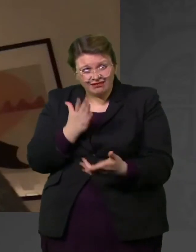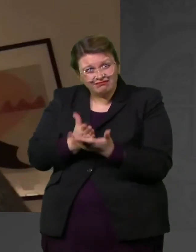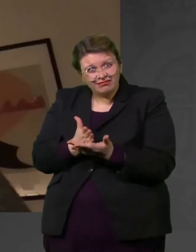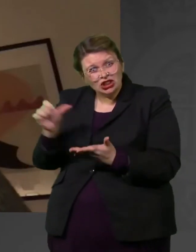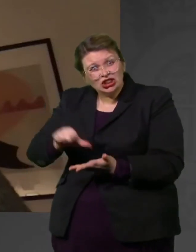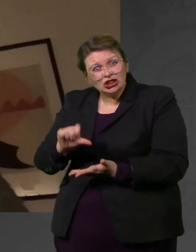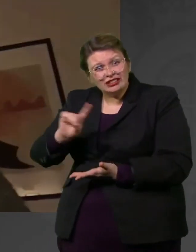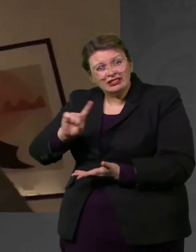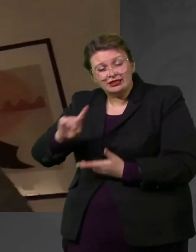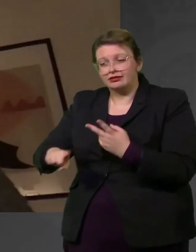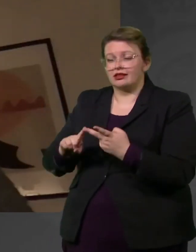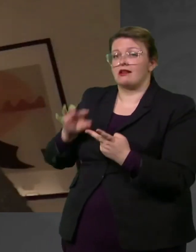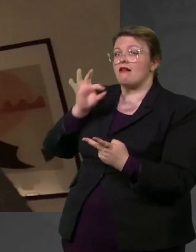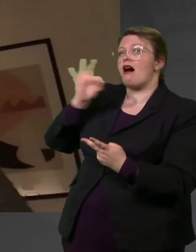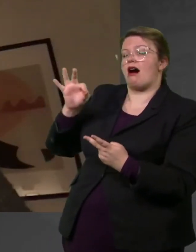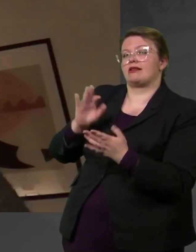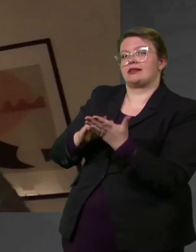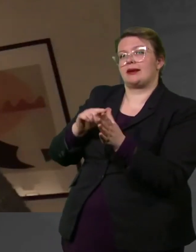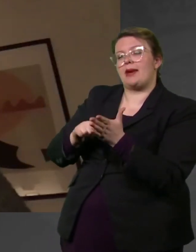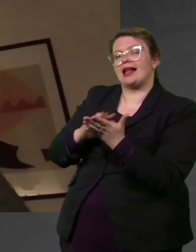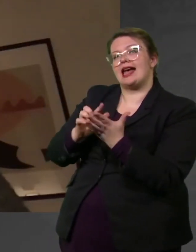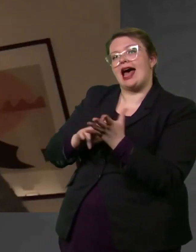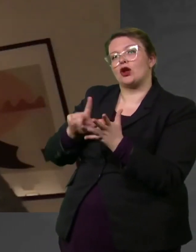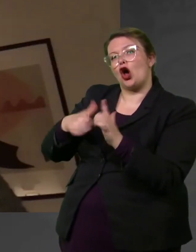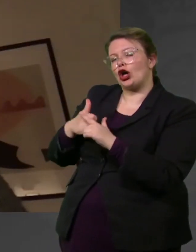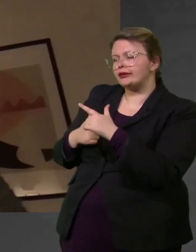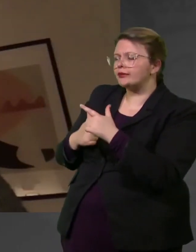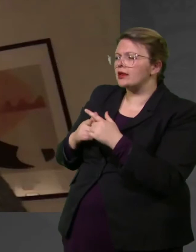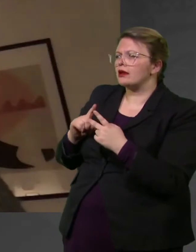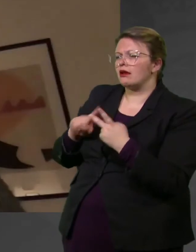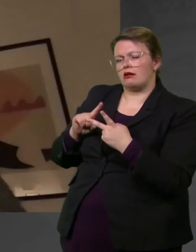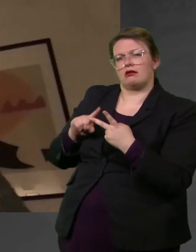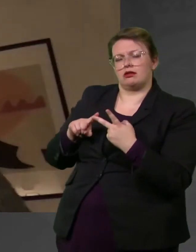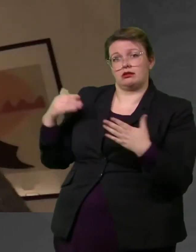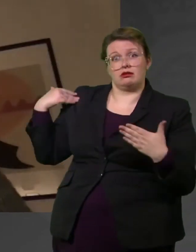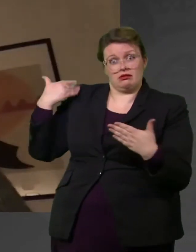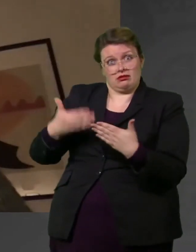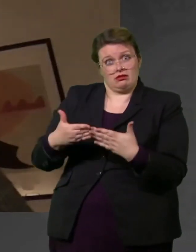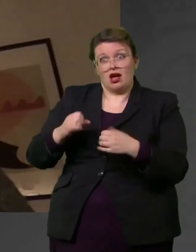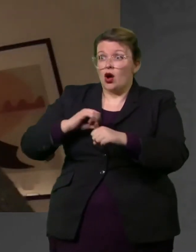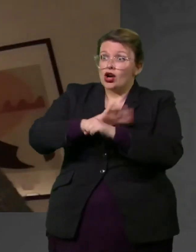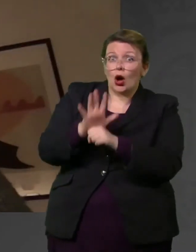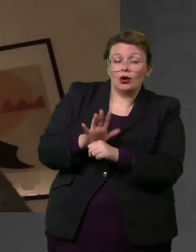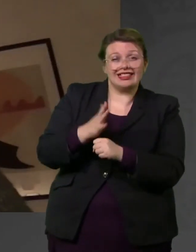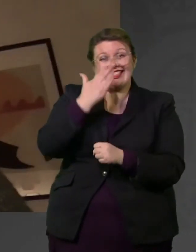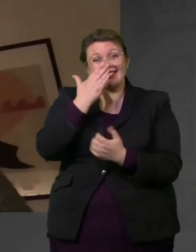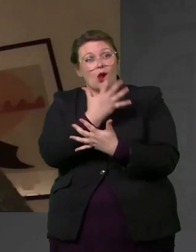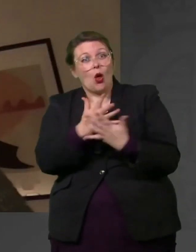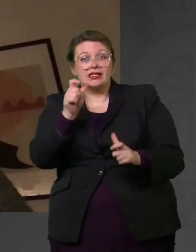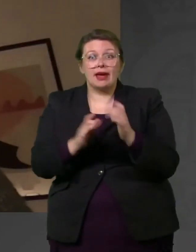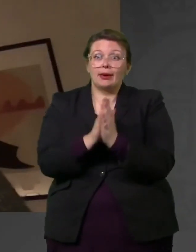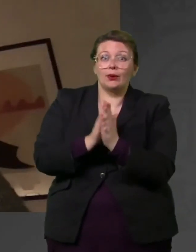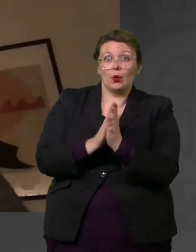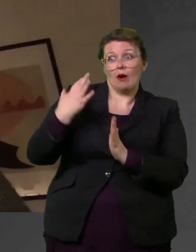the COVID crisis has seen an outpouring of community spirit and volunteerism, including, of course, the Sun's Jabs